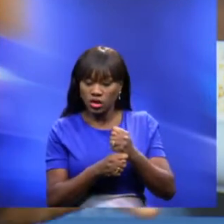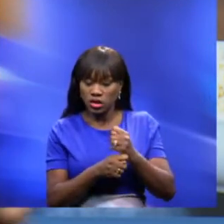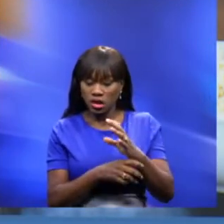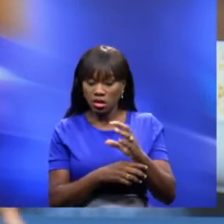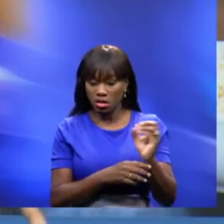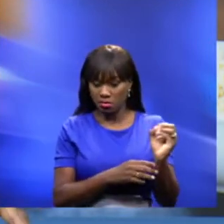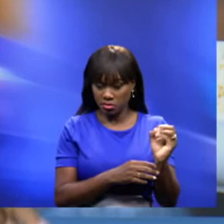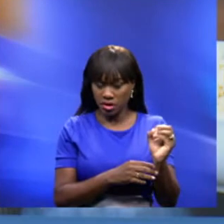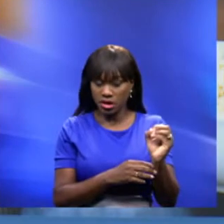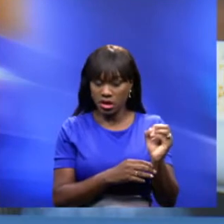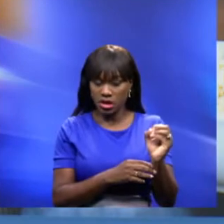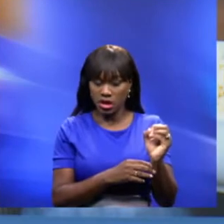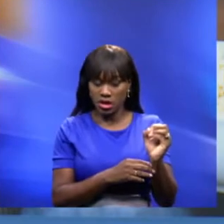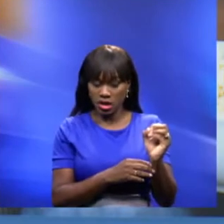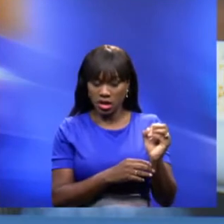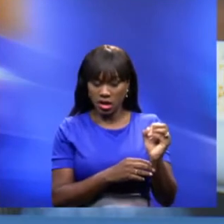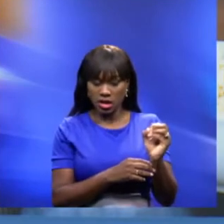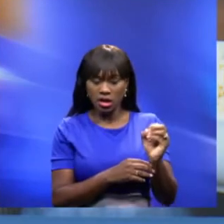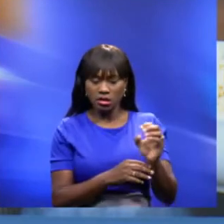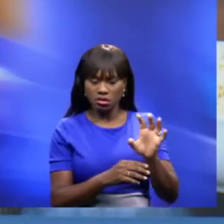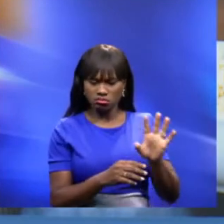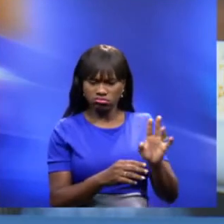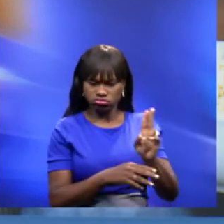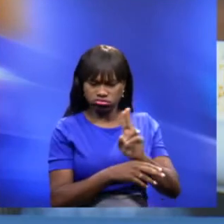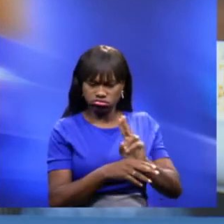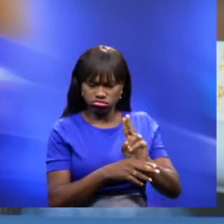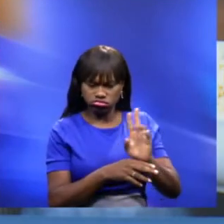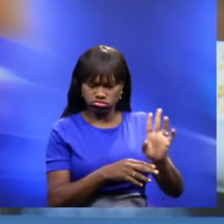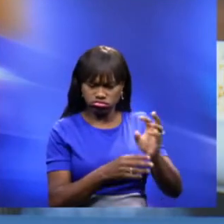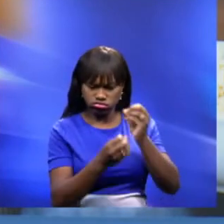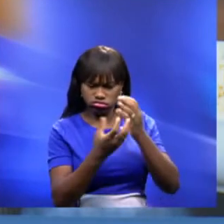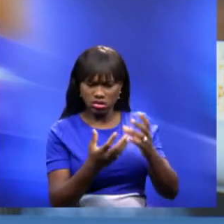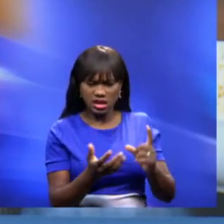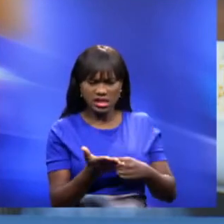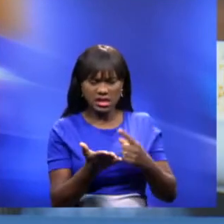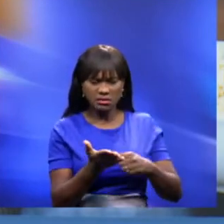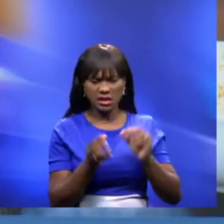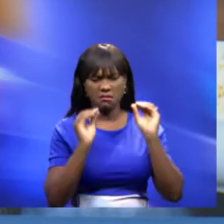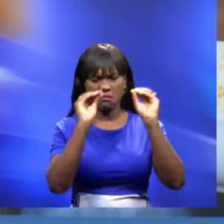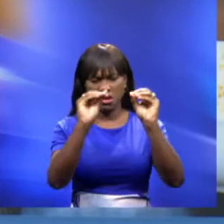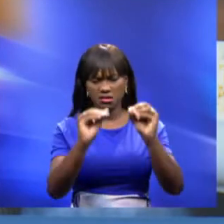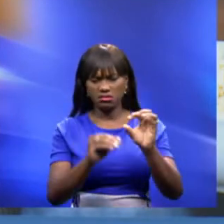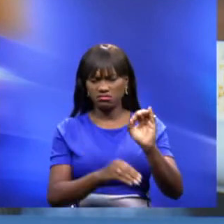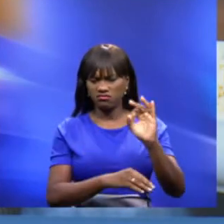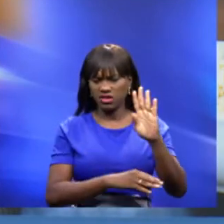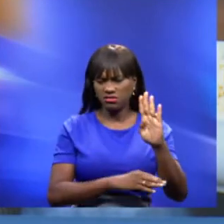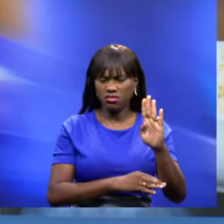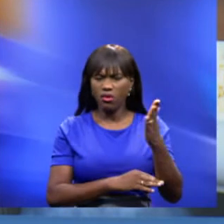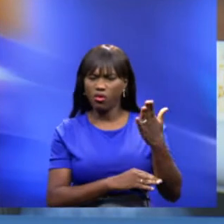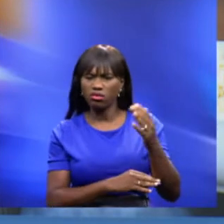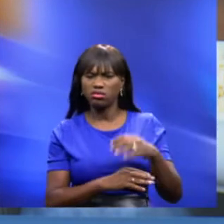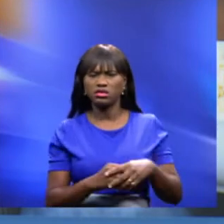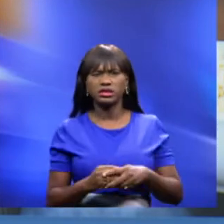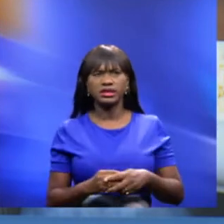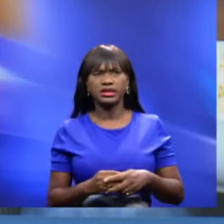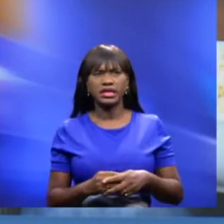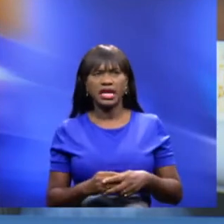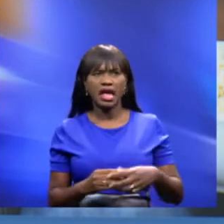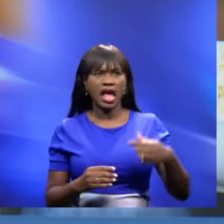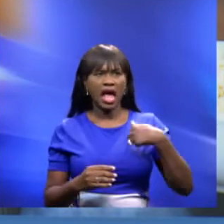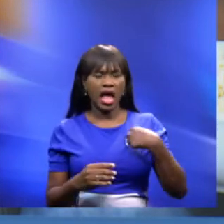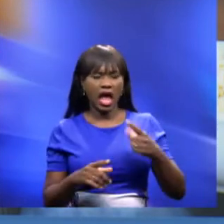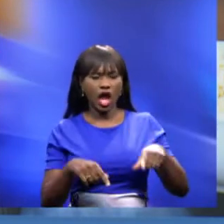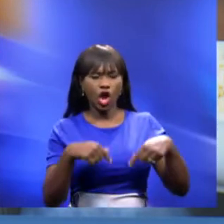to you. It's like, sometimes we post up in social media, all right, I'm going